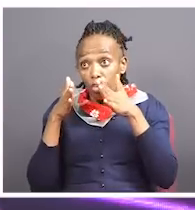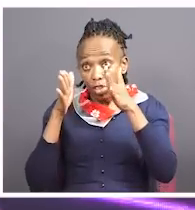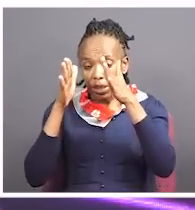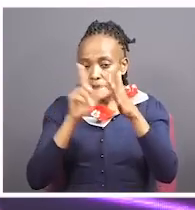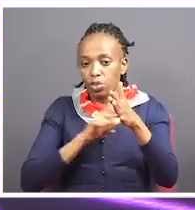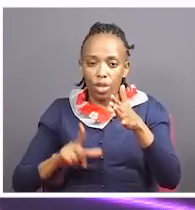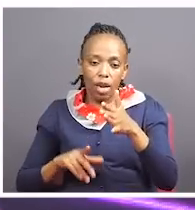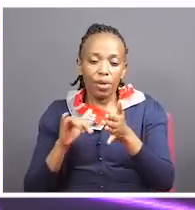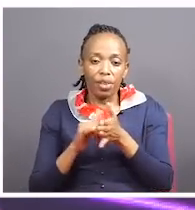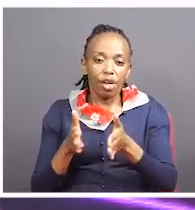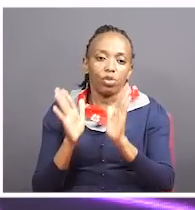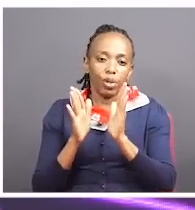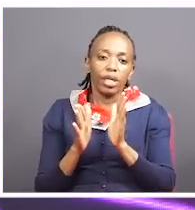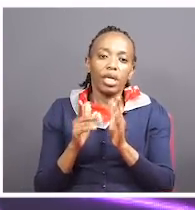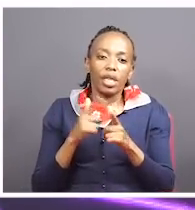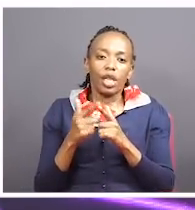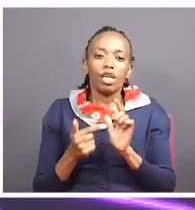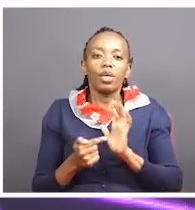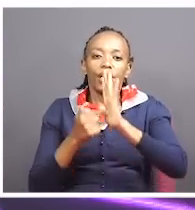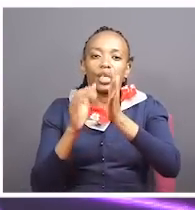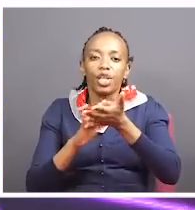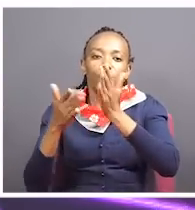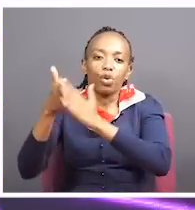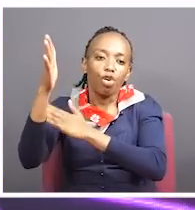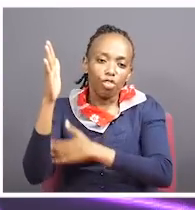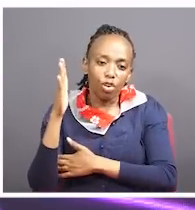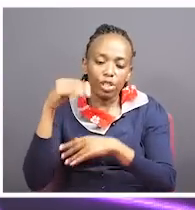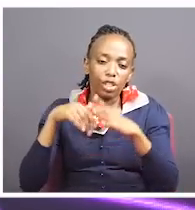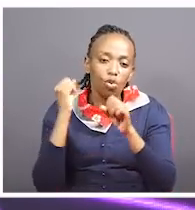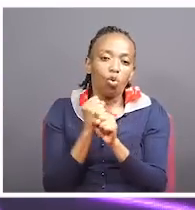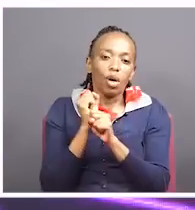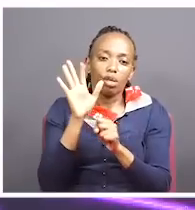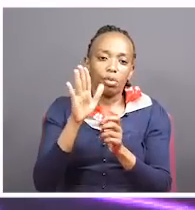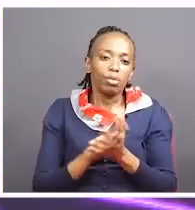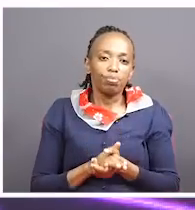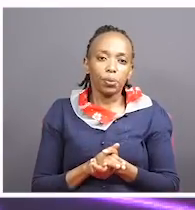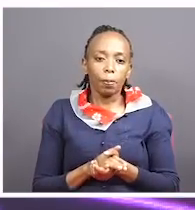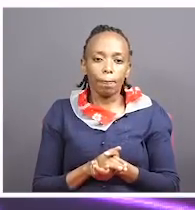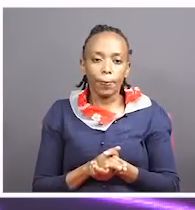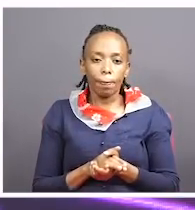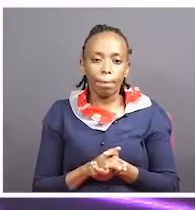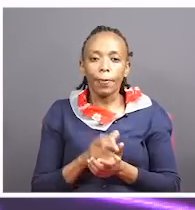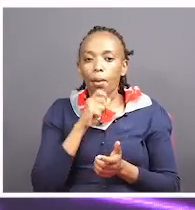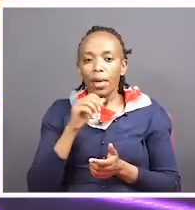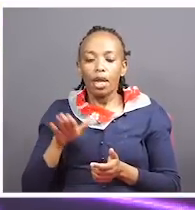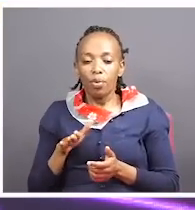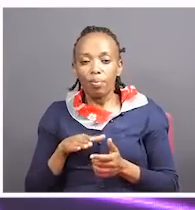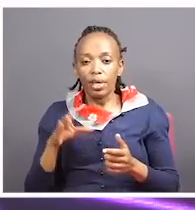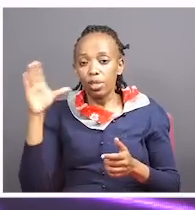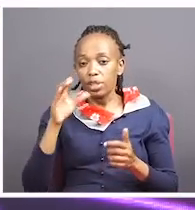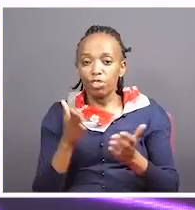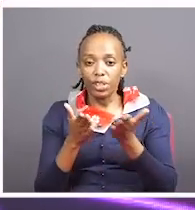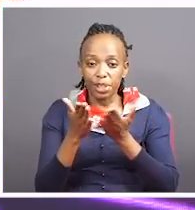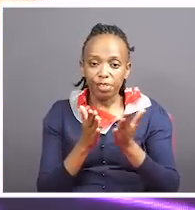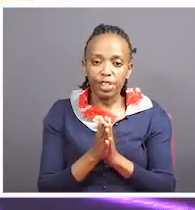unto the Lord. And in that way, you radiate the glory of God in your work. Men and women in the